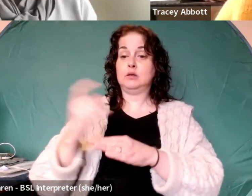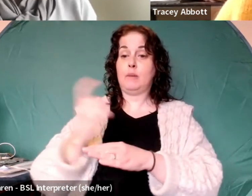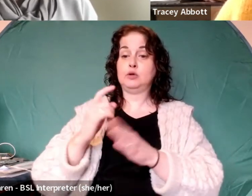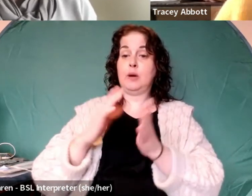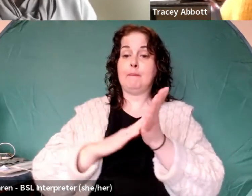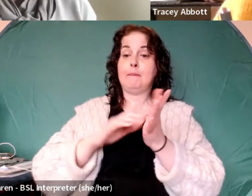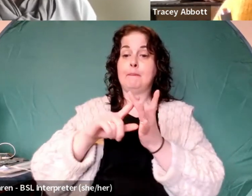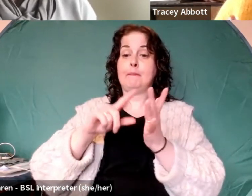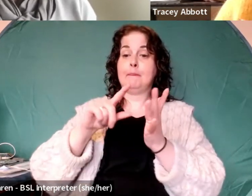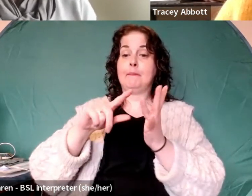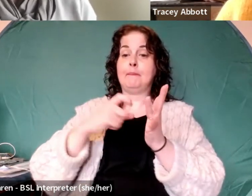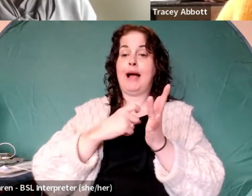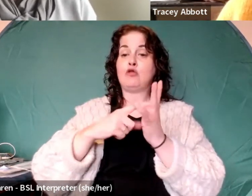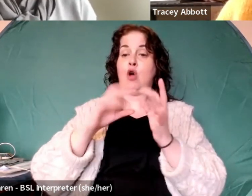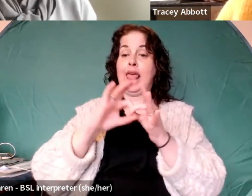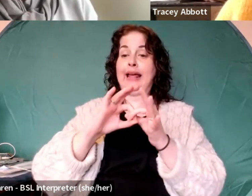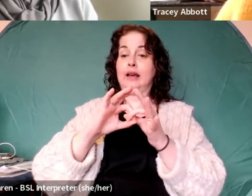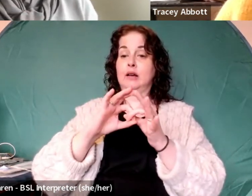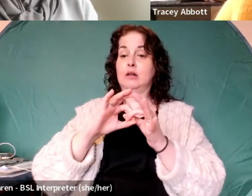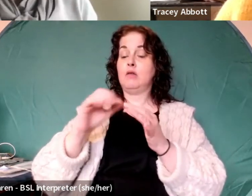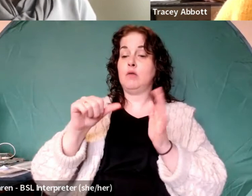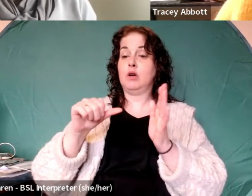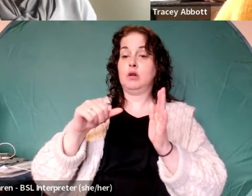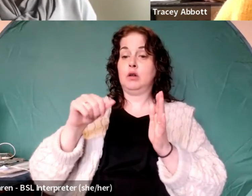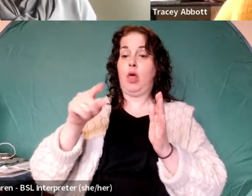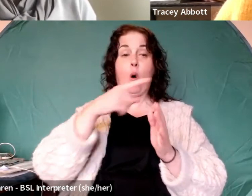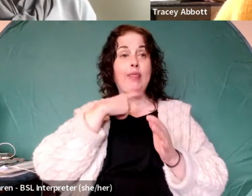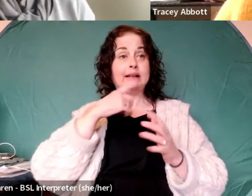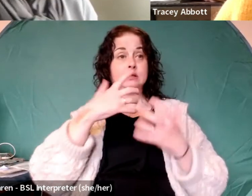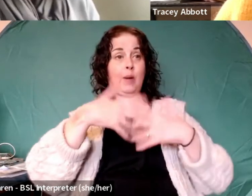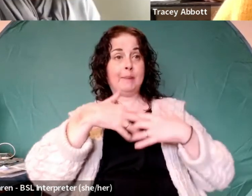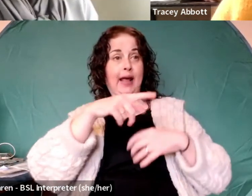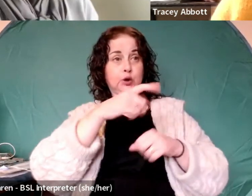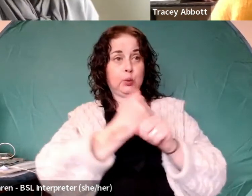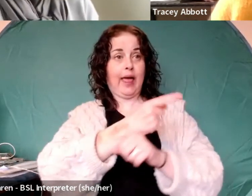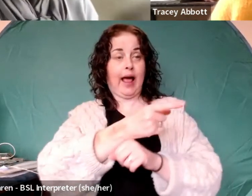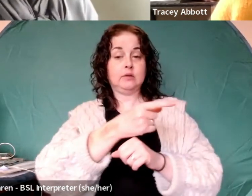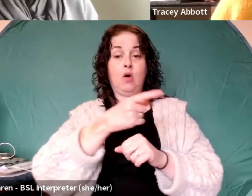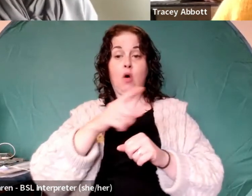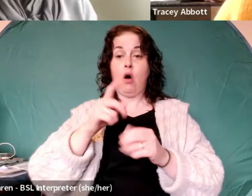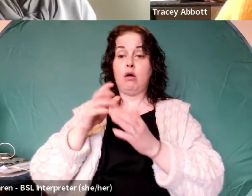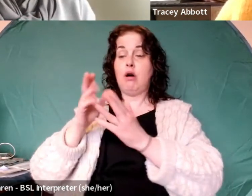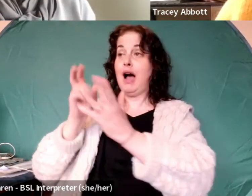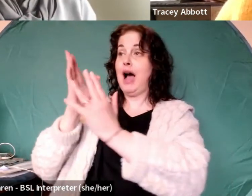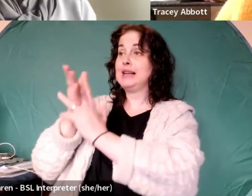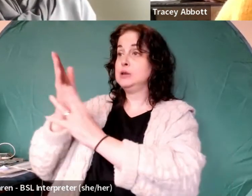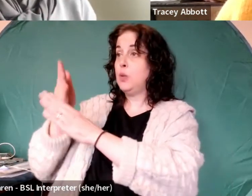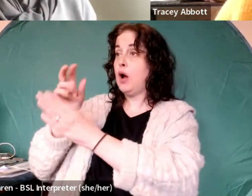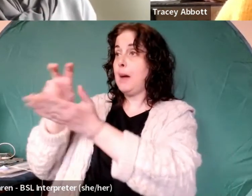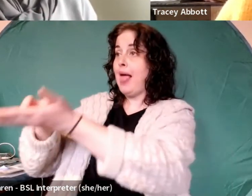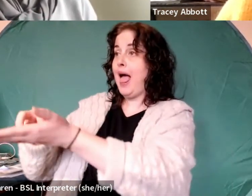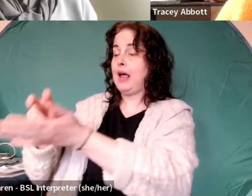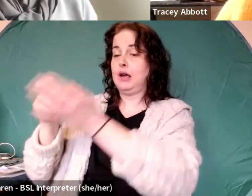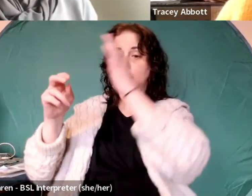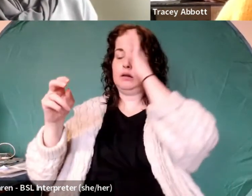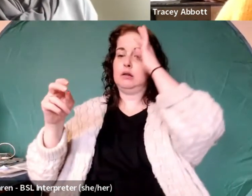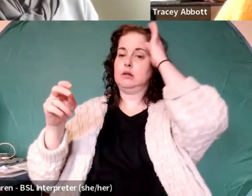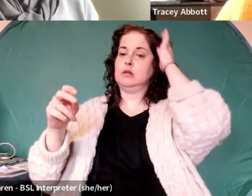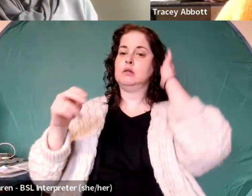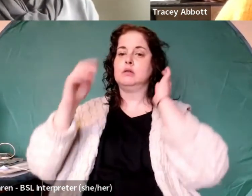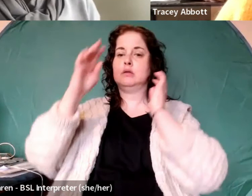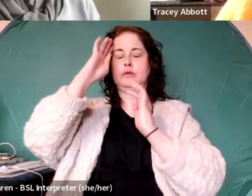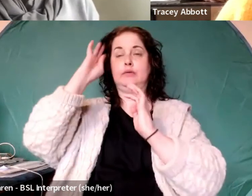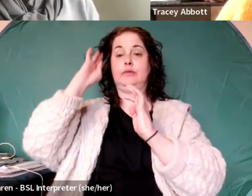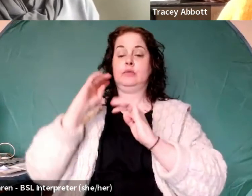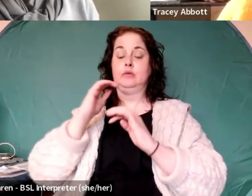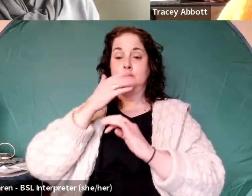and say, right, we've got this problem. What do we do? And you'll say, oh, there's a piece of kit here that'll do that. Or you can apply to Access to Work for whatever. And that's it. I'm